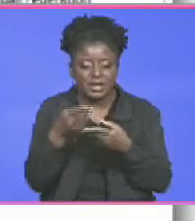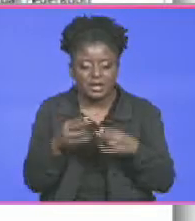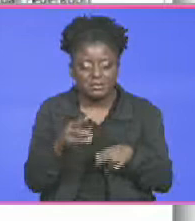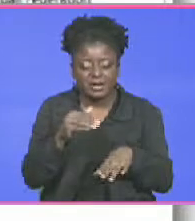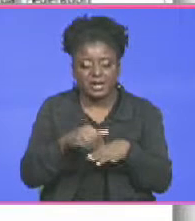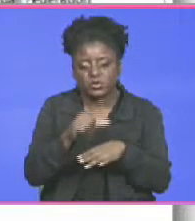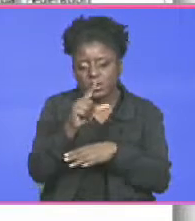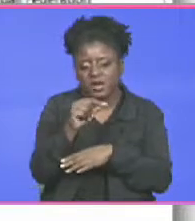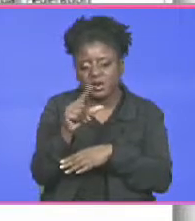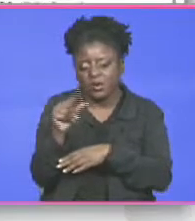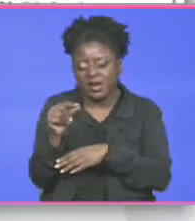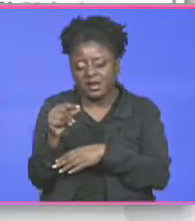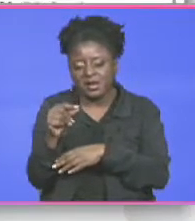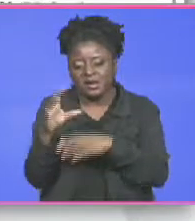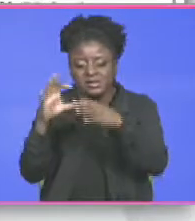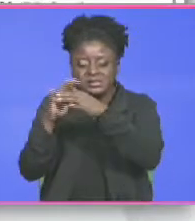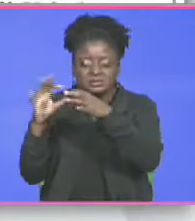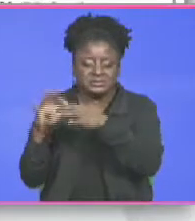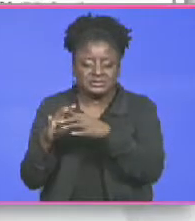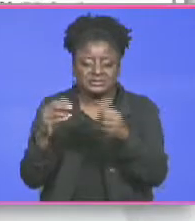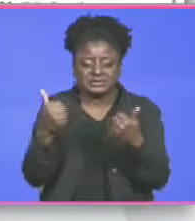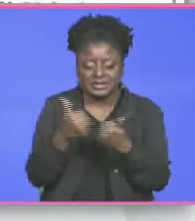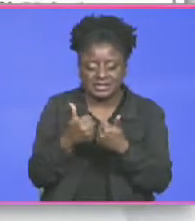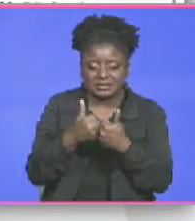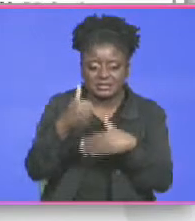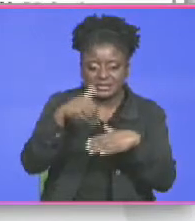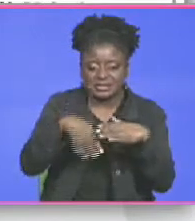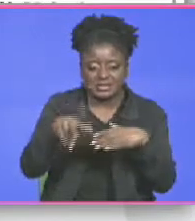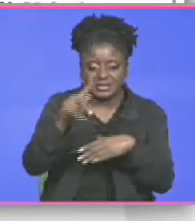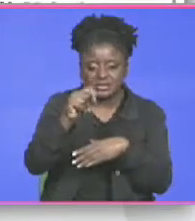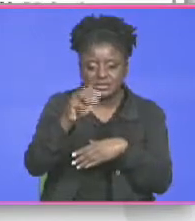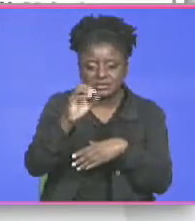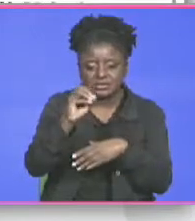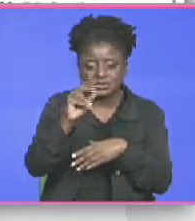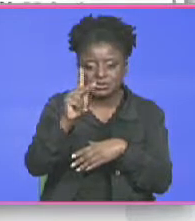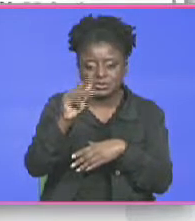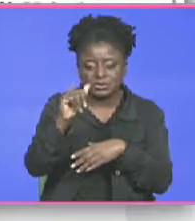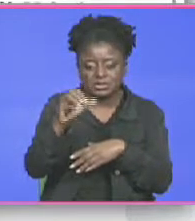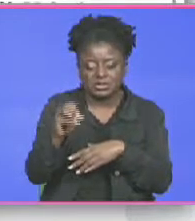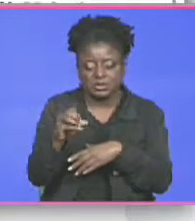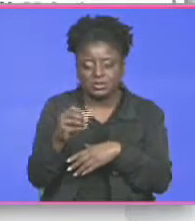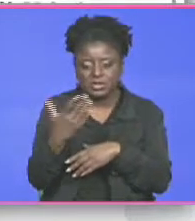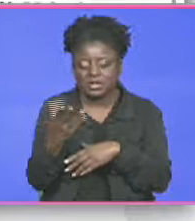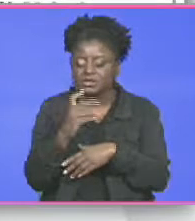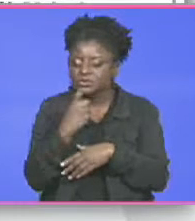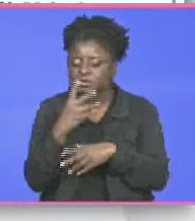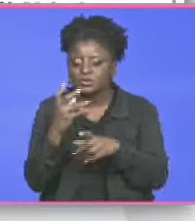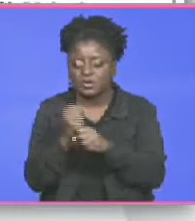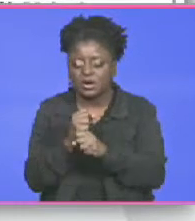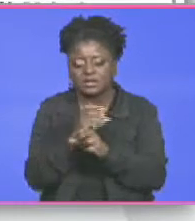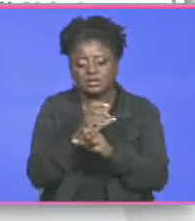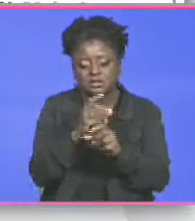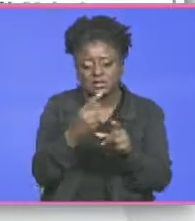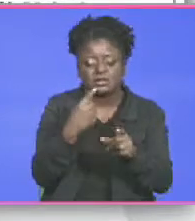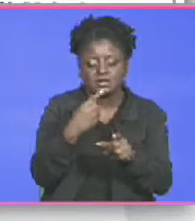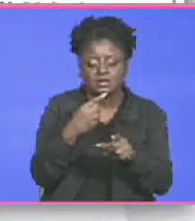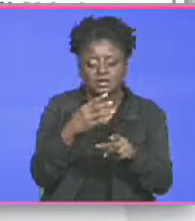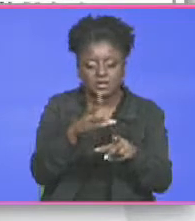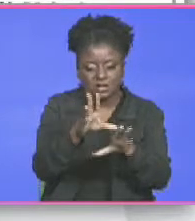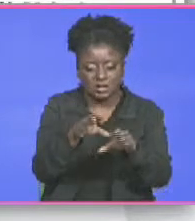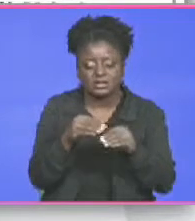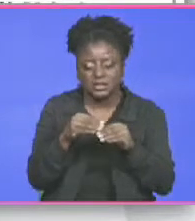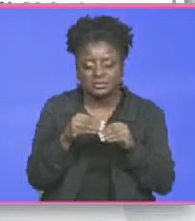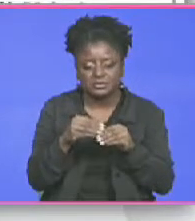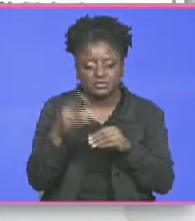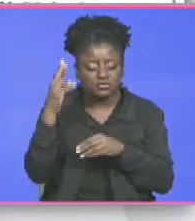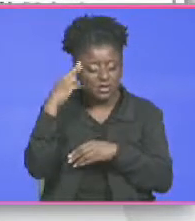2020 Olympic Games in Tokyo. Here's who got the nod and what will they be contesting. Wellington Miller is hoping to be returned as